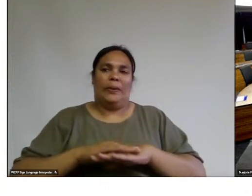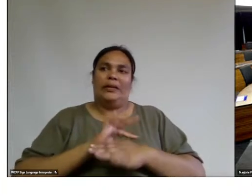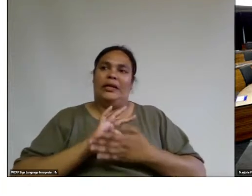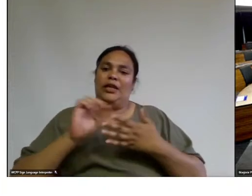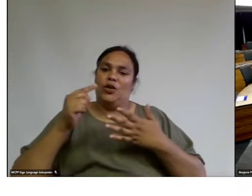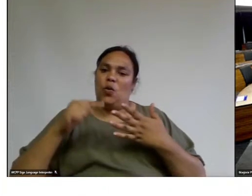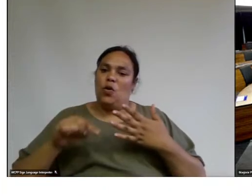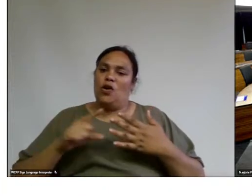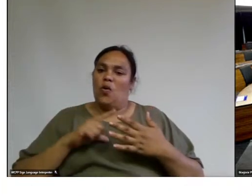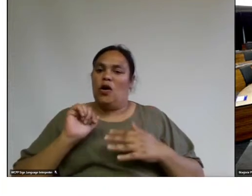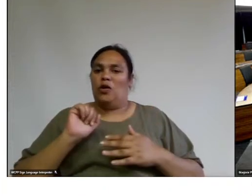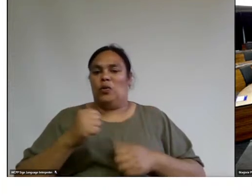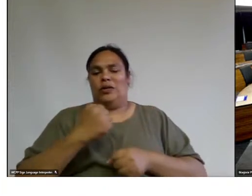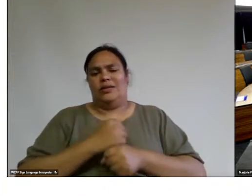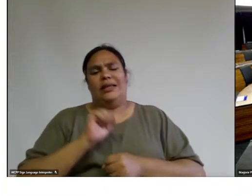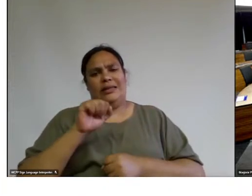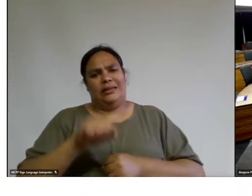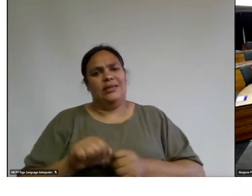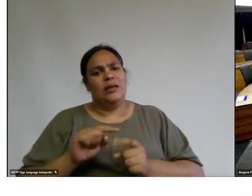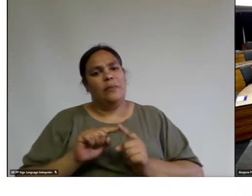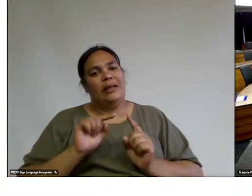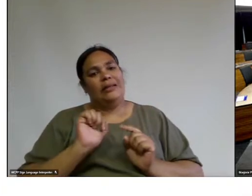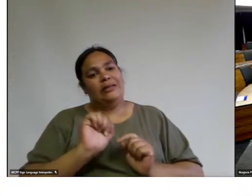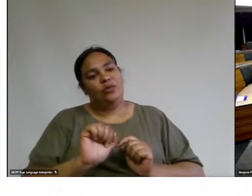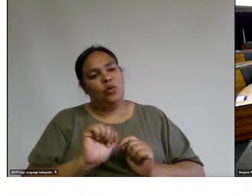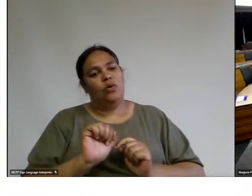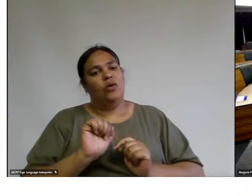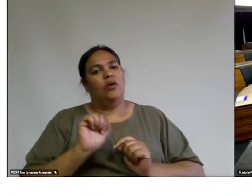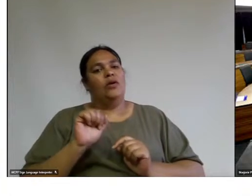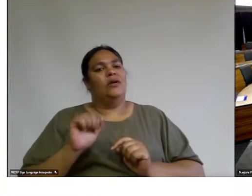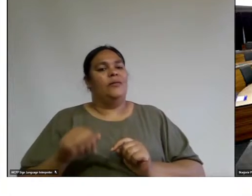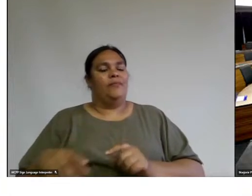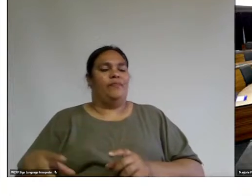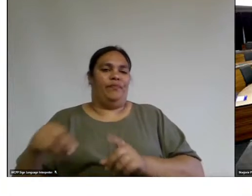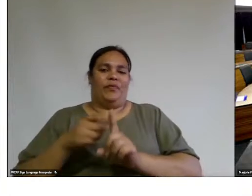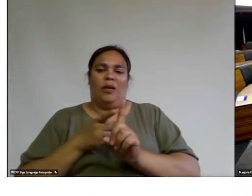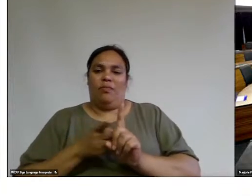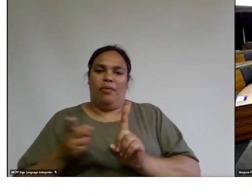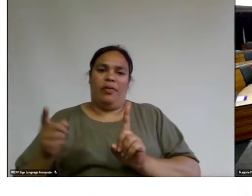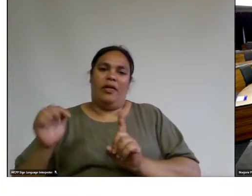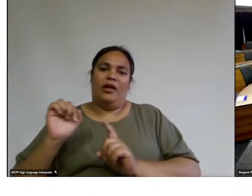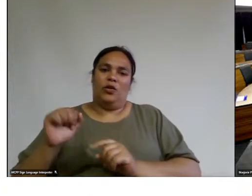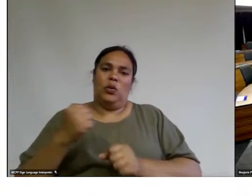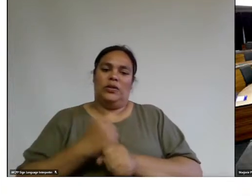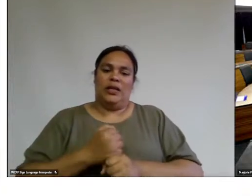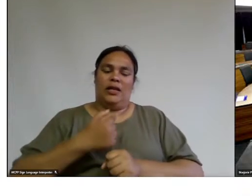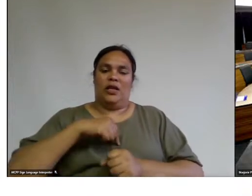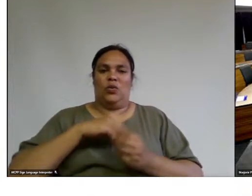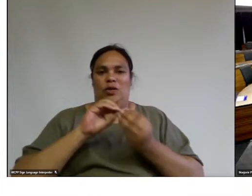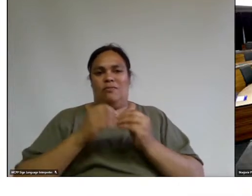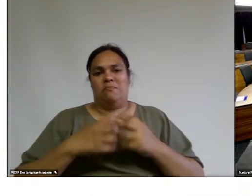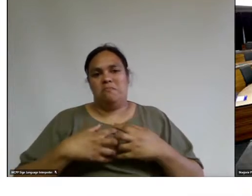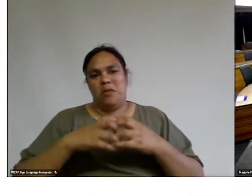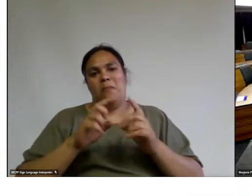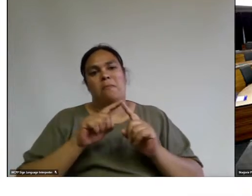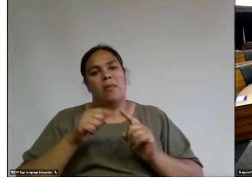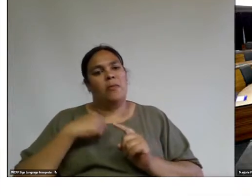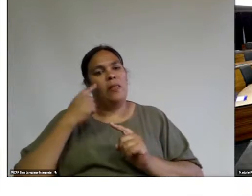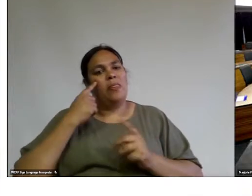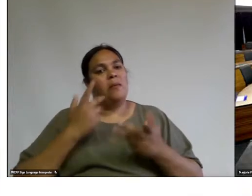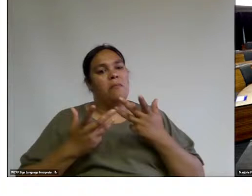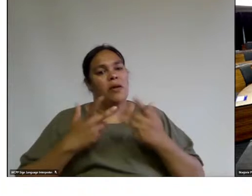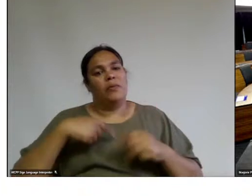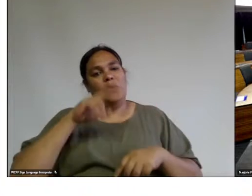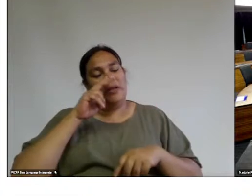purely that's the standard. Yes, but that's a contributing factor. That's a standard that we ought to look at. But I think maybe we should